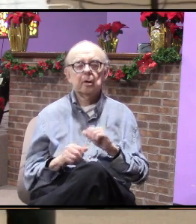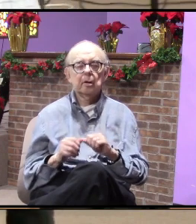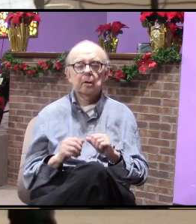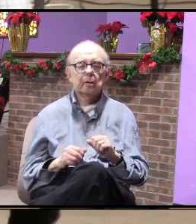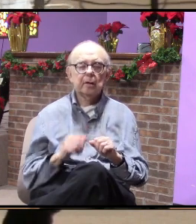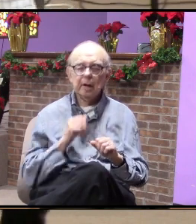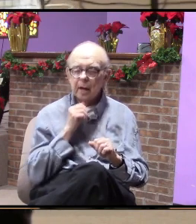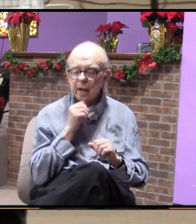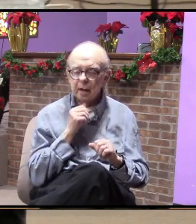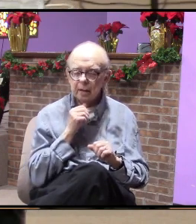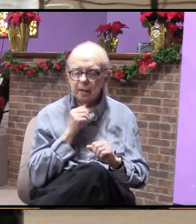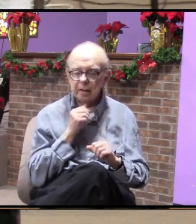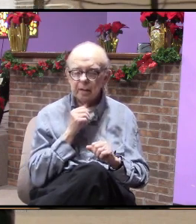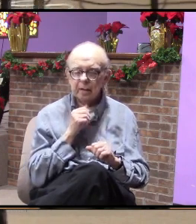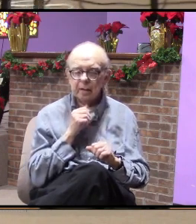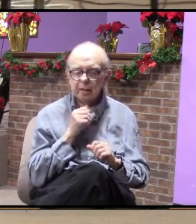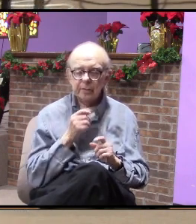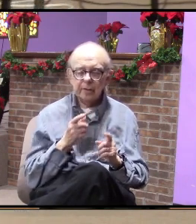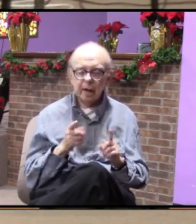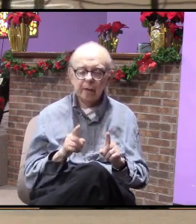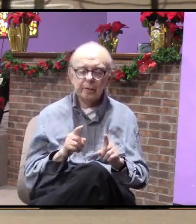Relationships doesn't have a religion.